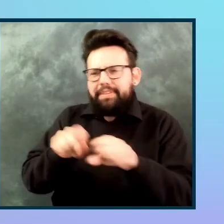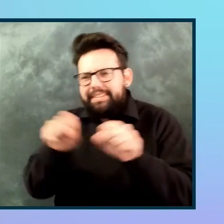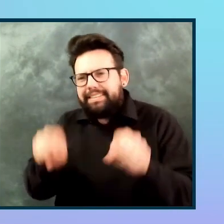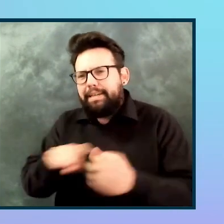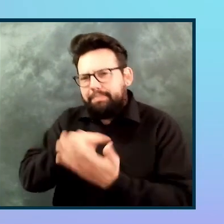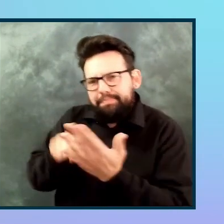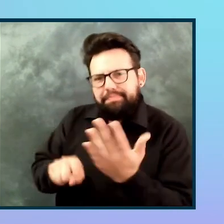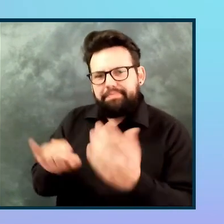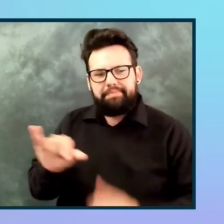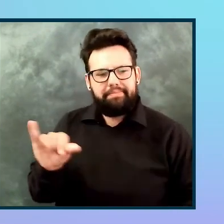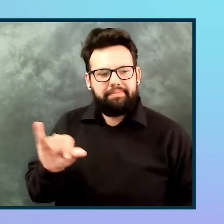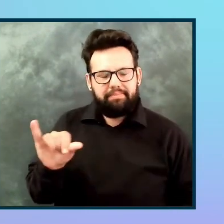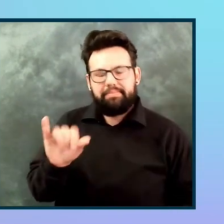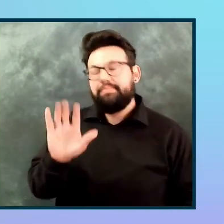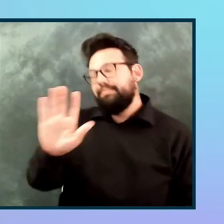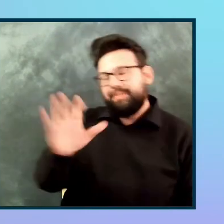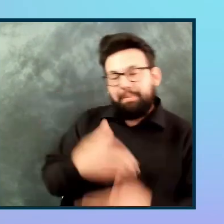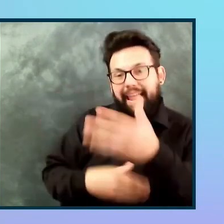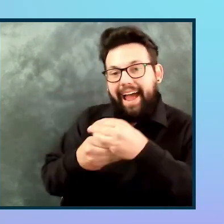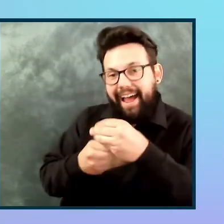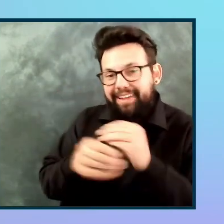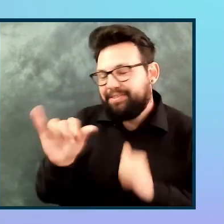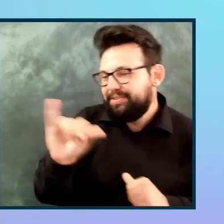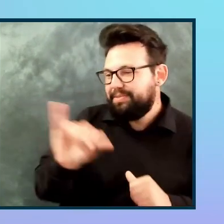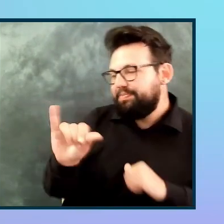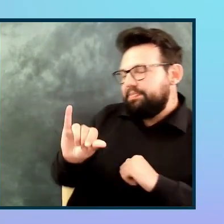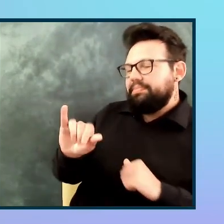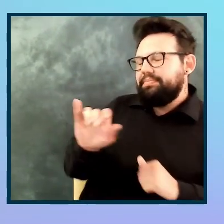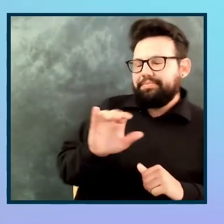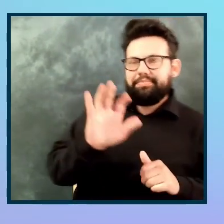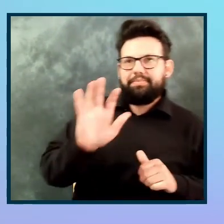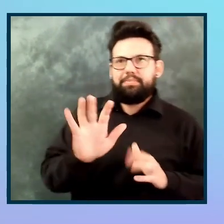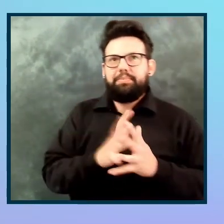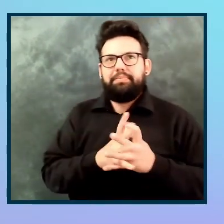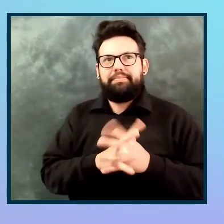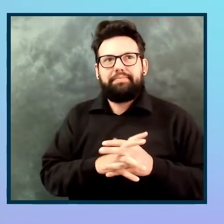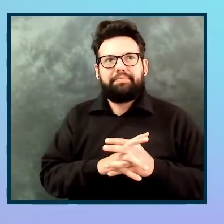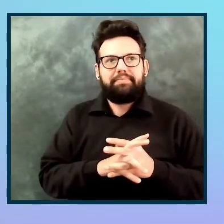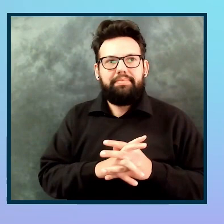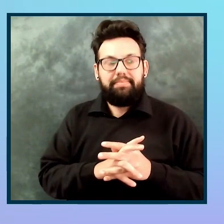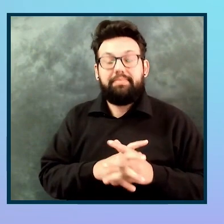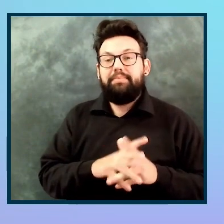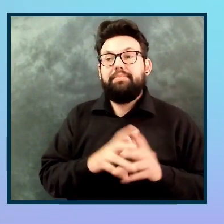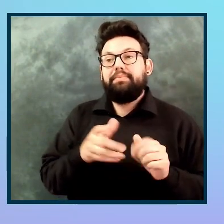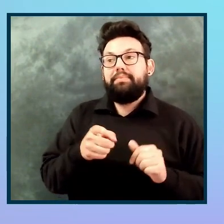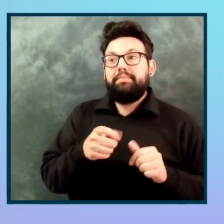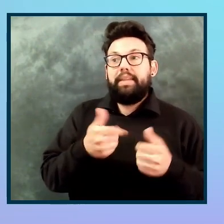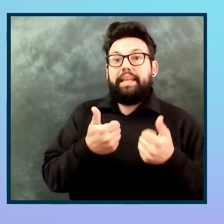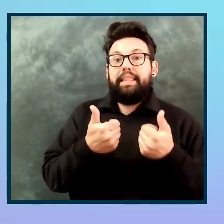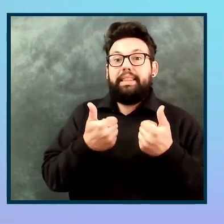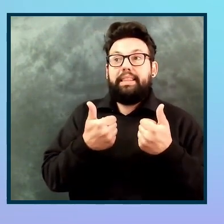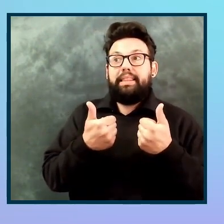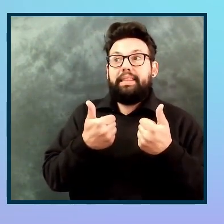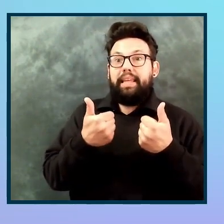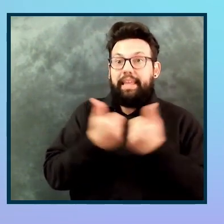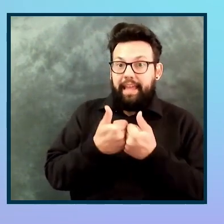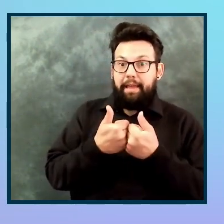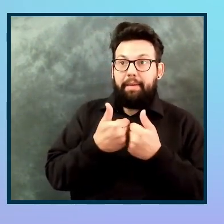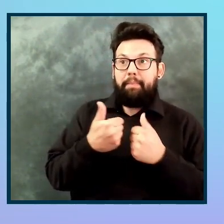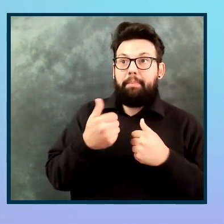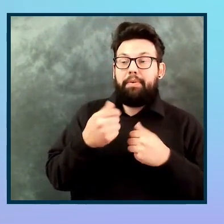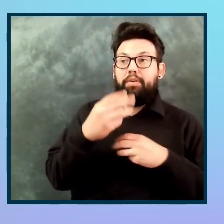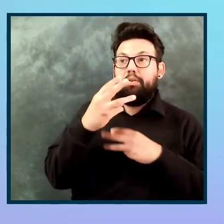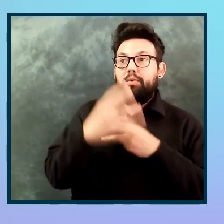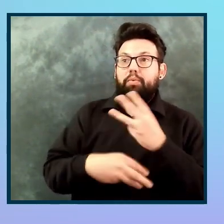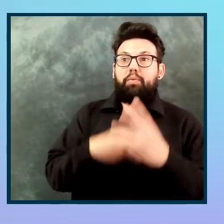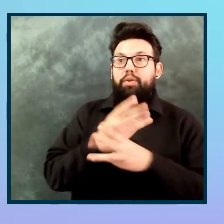I'll add to that too. Sorry, I was going to say, I'll add to that too. In the gaming world, there's always this